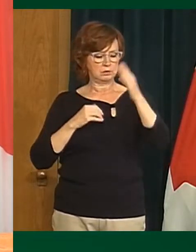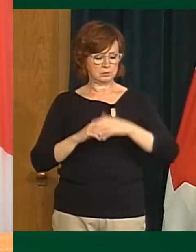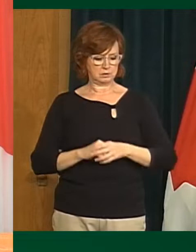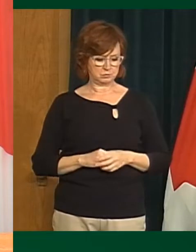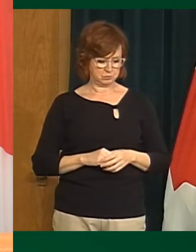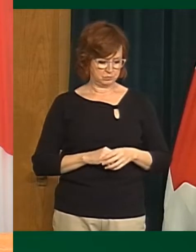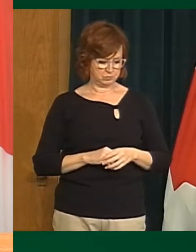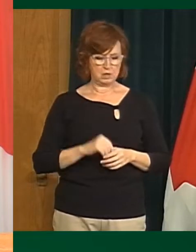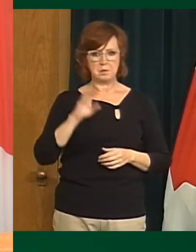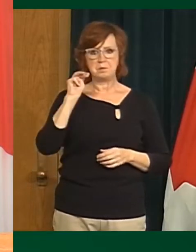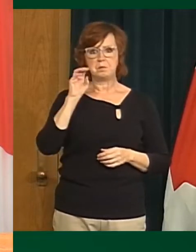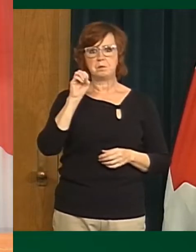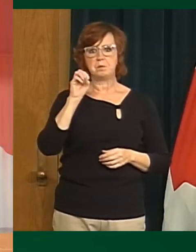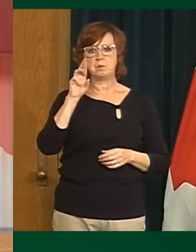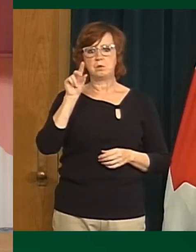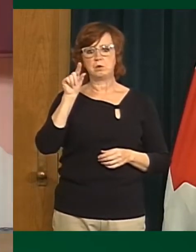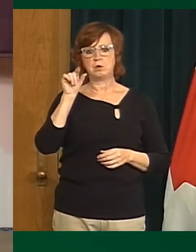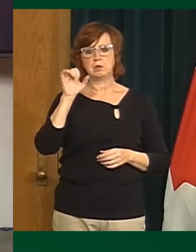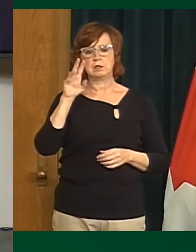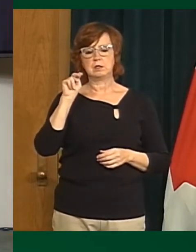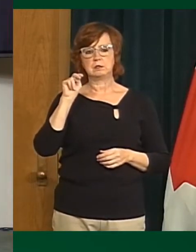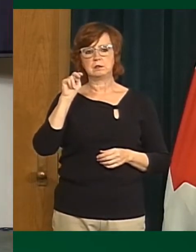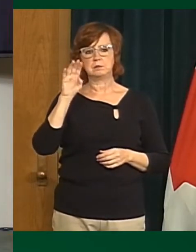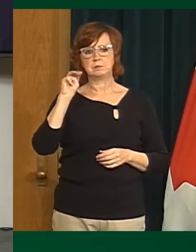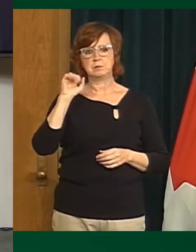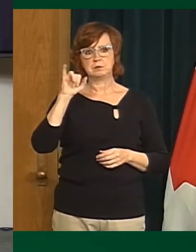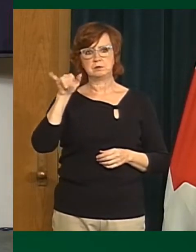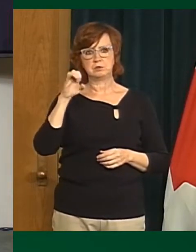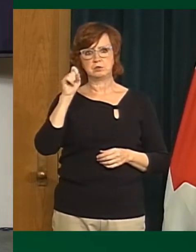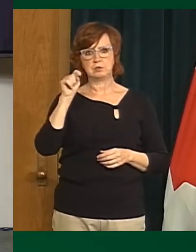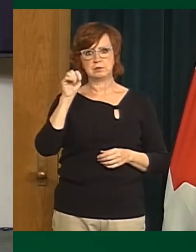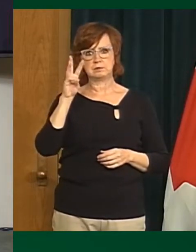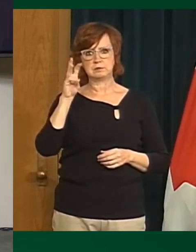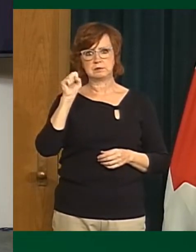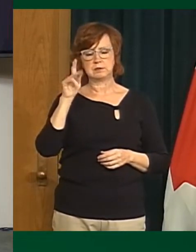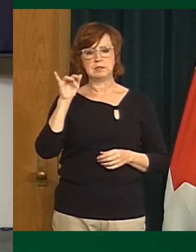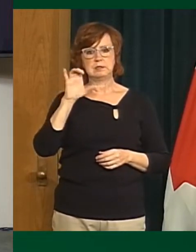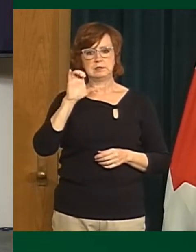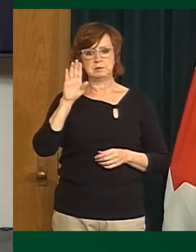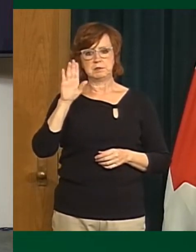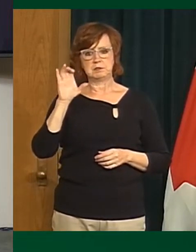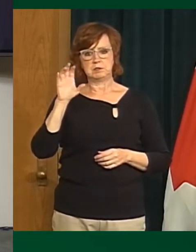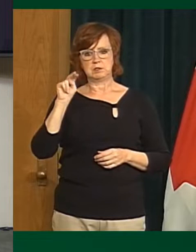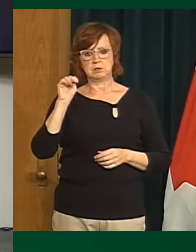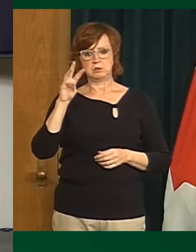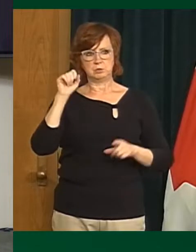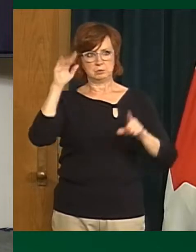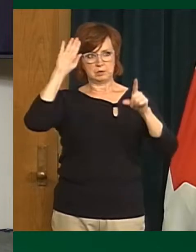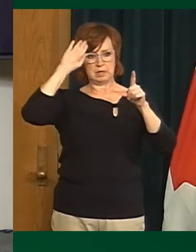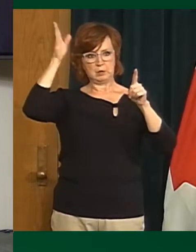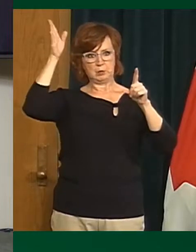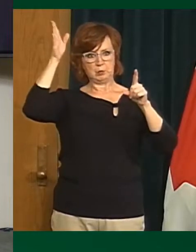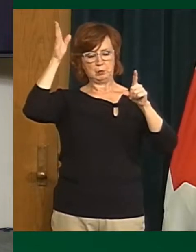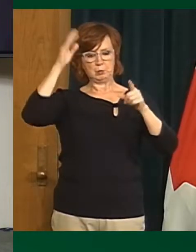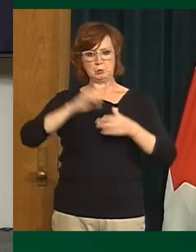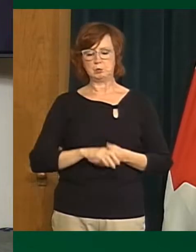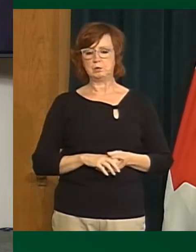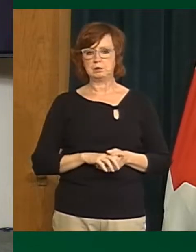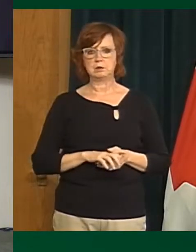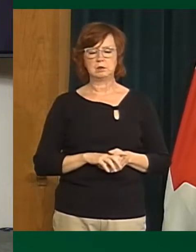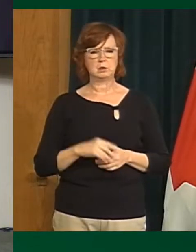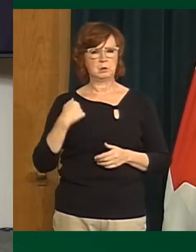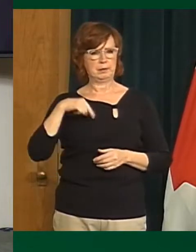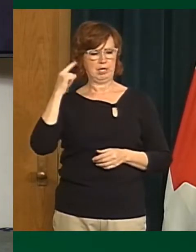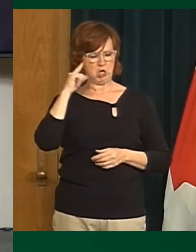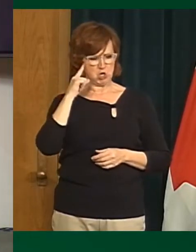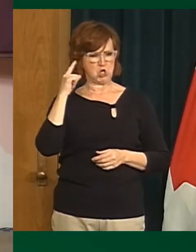We have Morgan Majeski with CBC. Hi there. So we've heard numerous reports